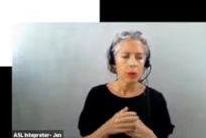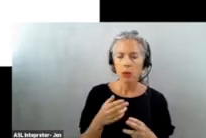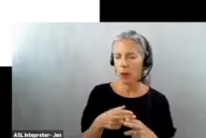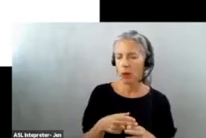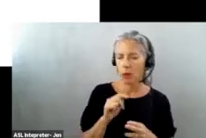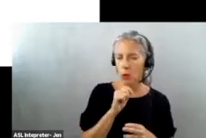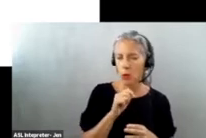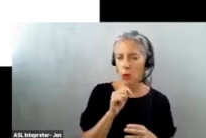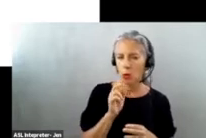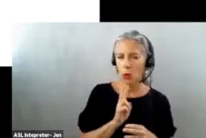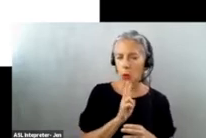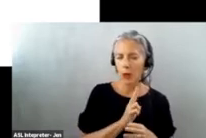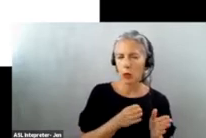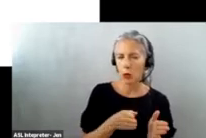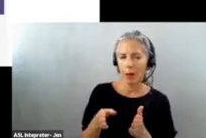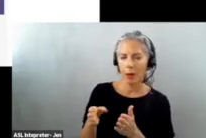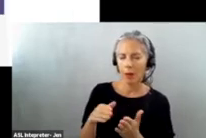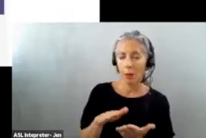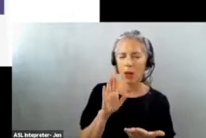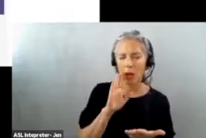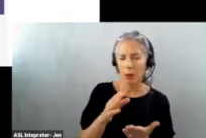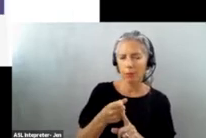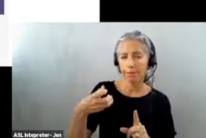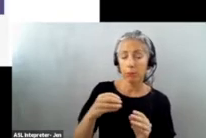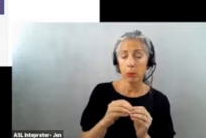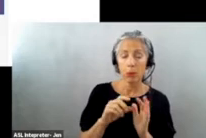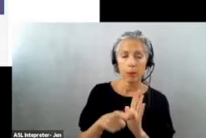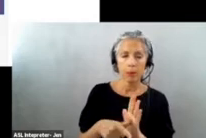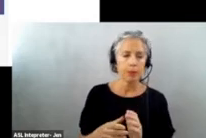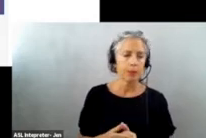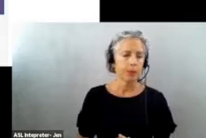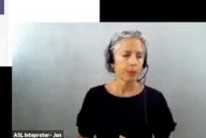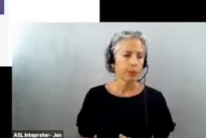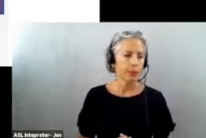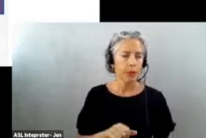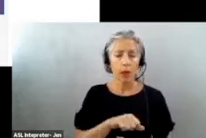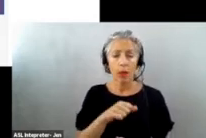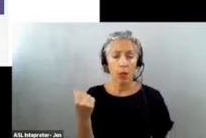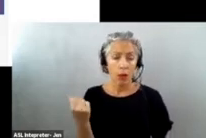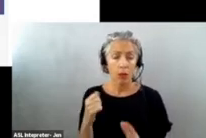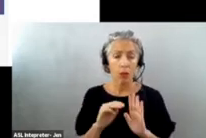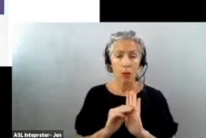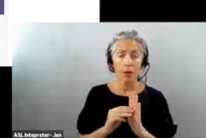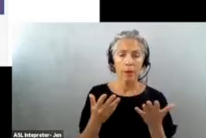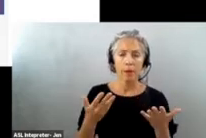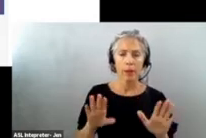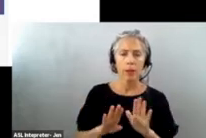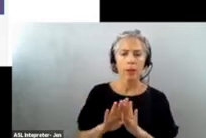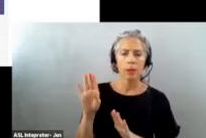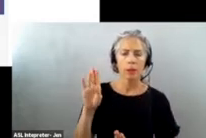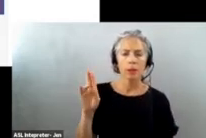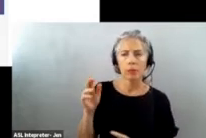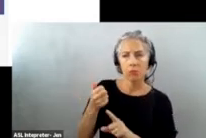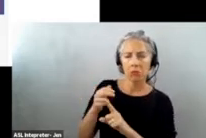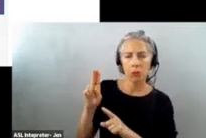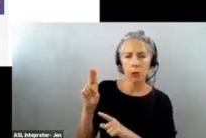approach, and I will come back to that in our model. The other one is a model which has been developed by UNICEF,